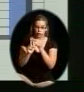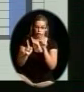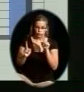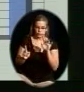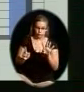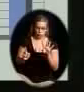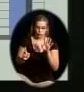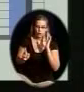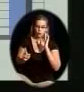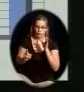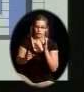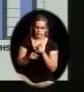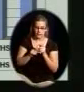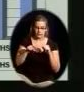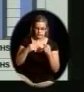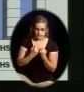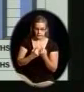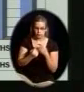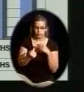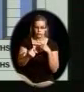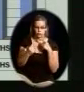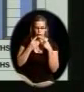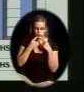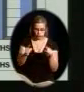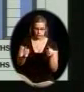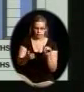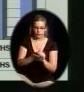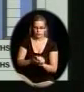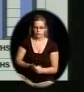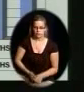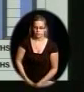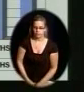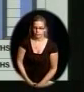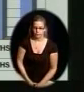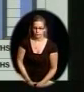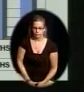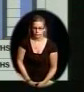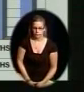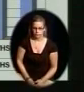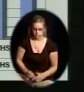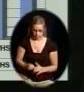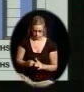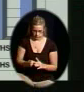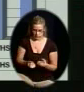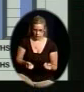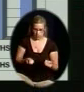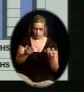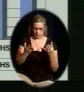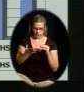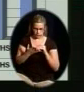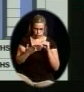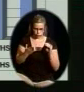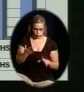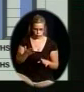it's going to take a team in order to get us there, schools and TNL and parents and community. Debbie?